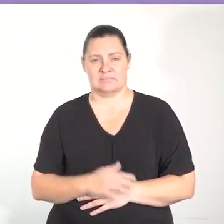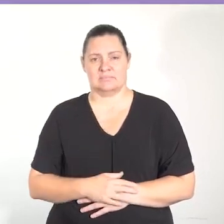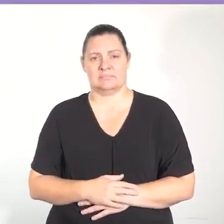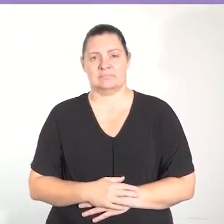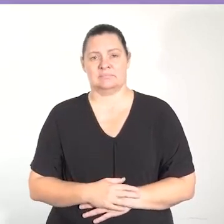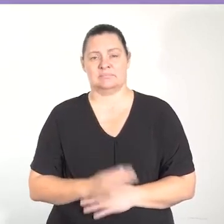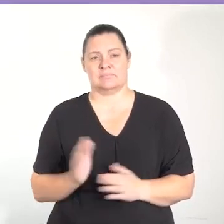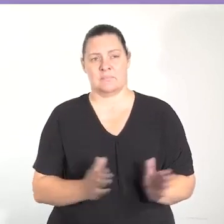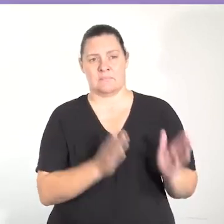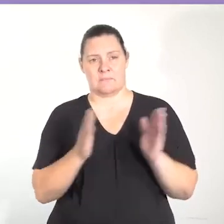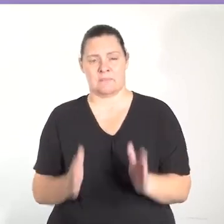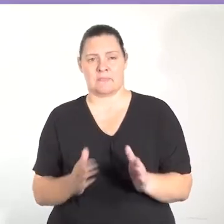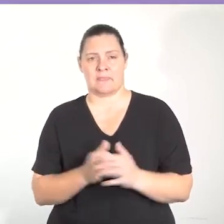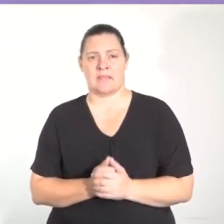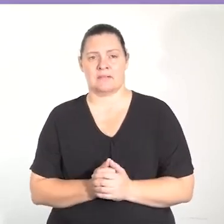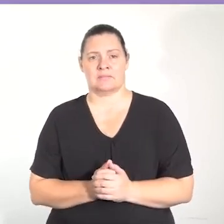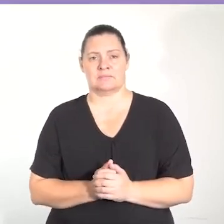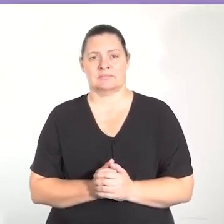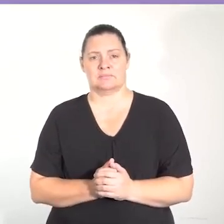197. Let's move on to the next one.